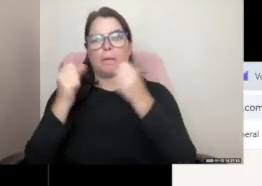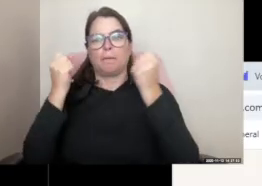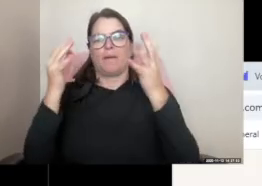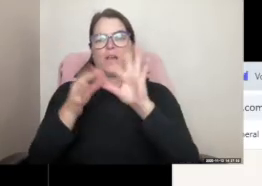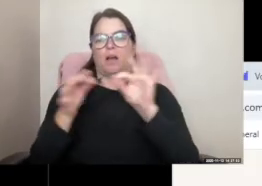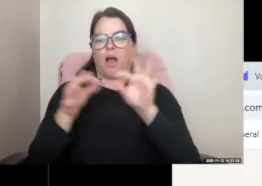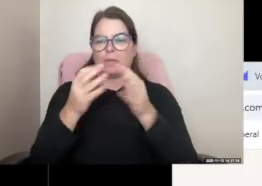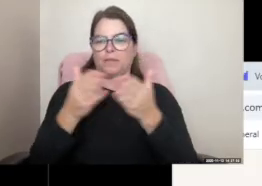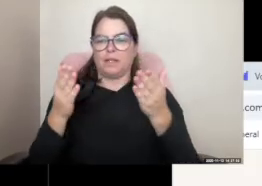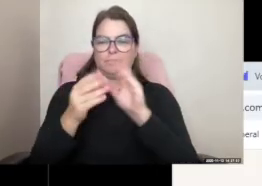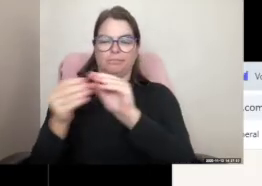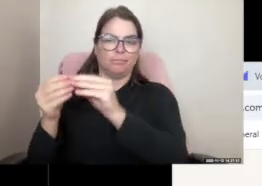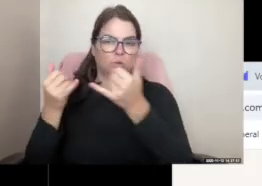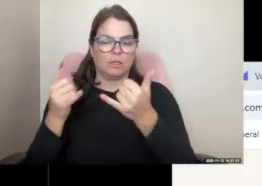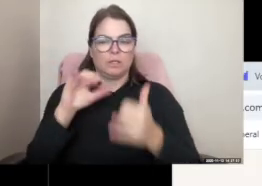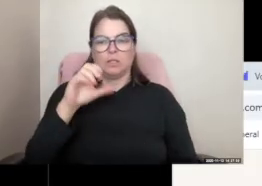Makes almost 1